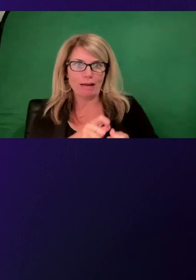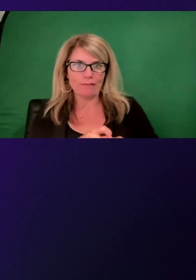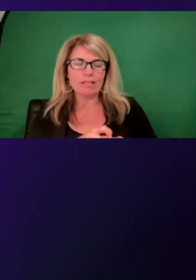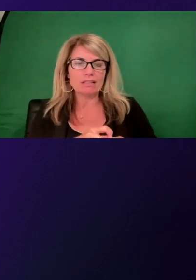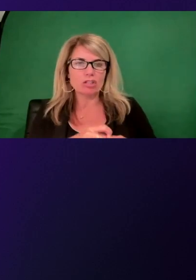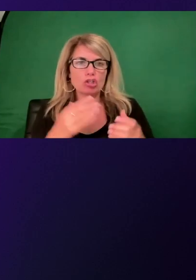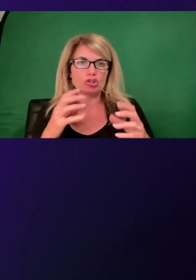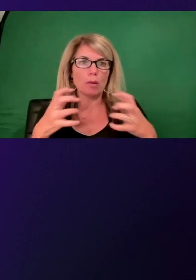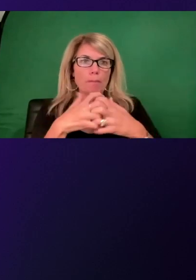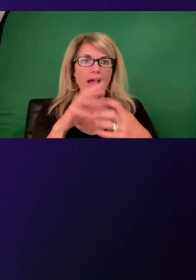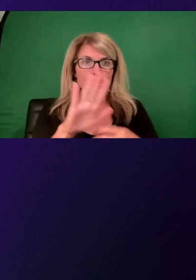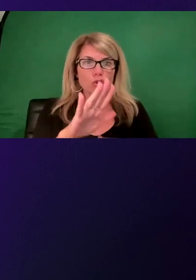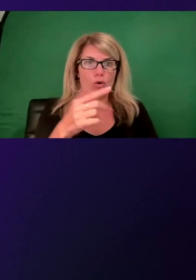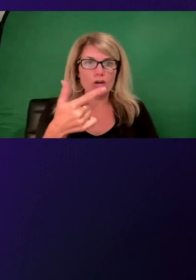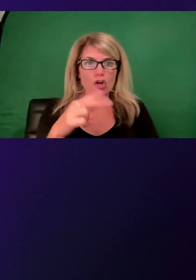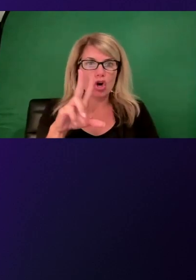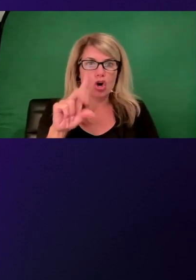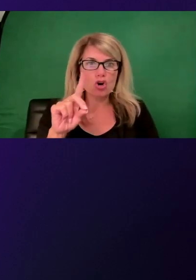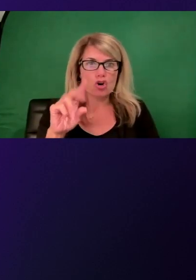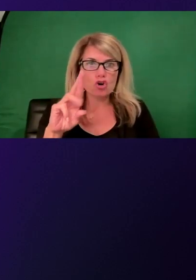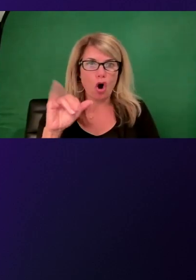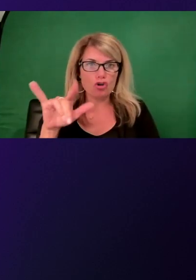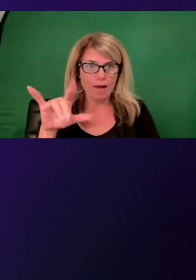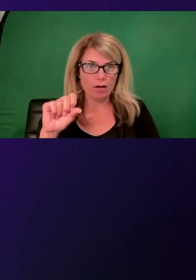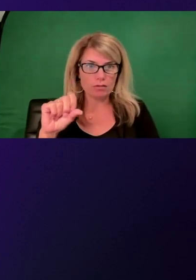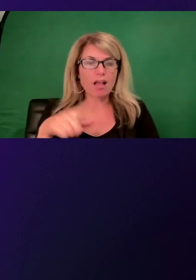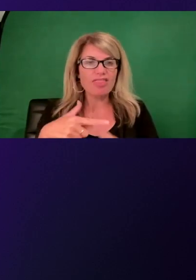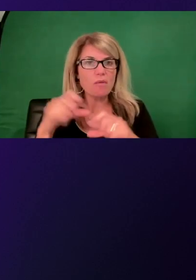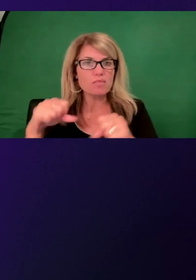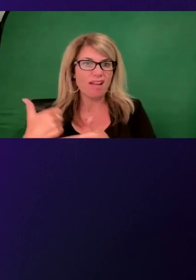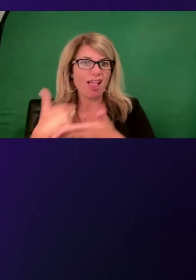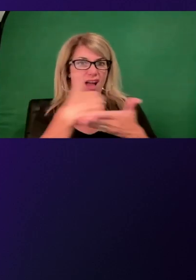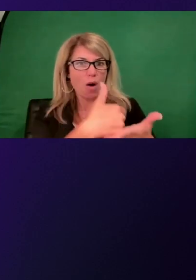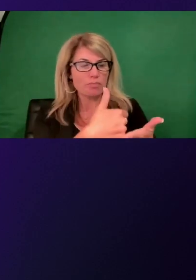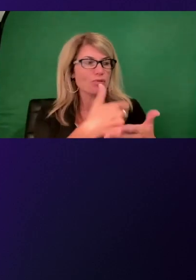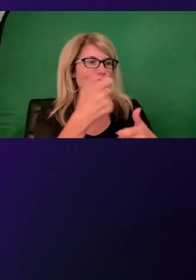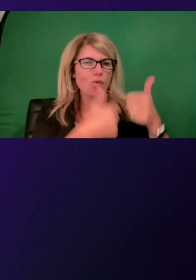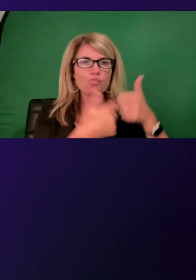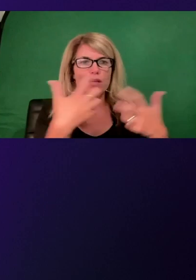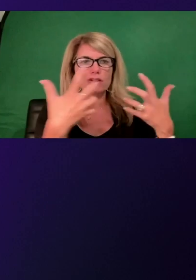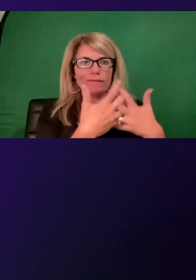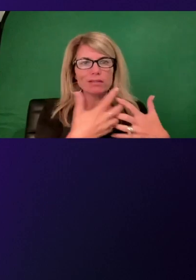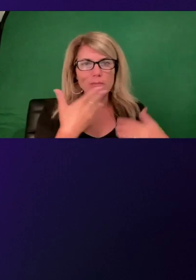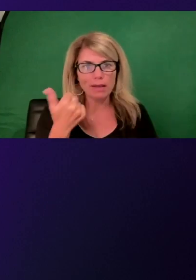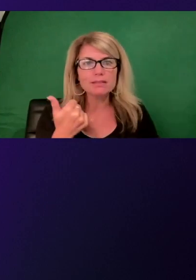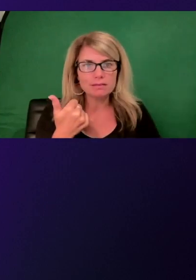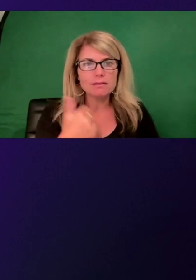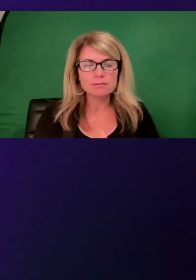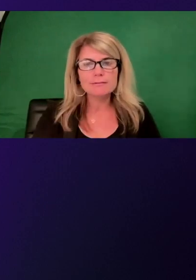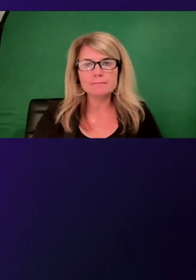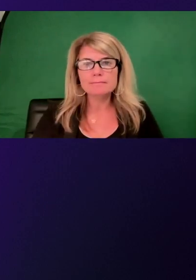then we can help you define exactly which of these models is best for you. So,